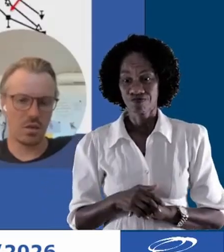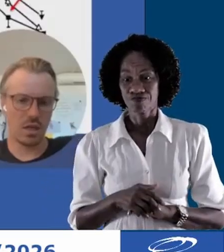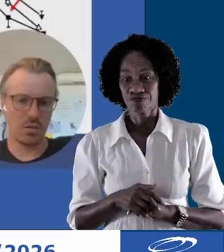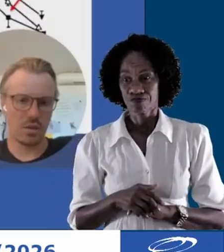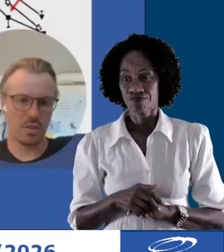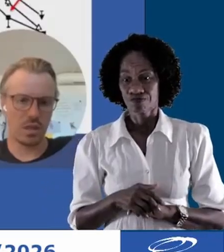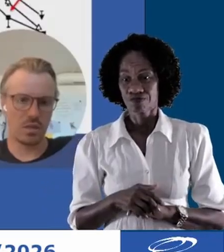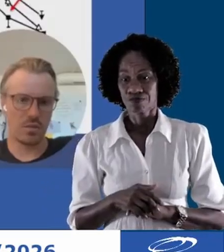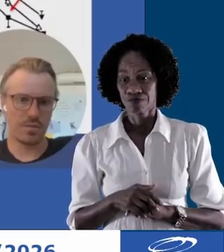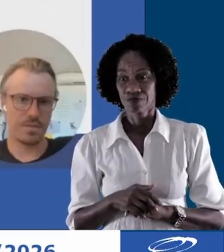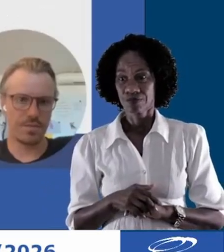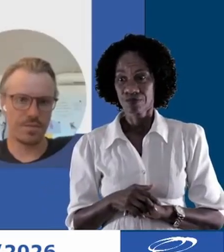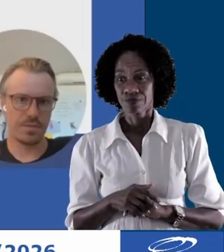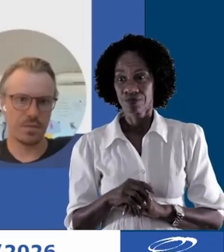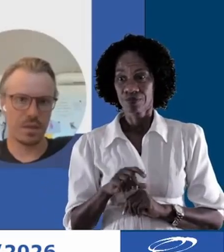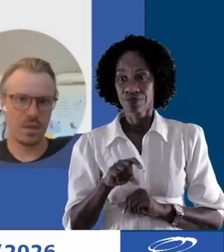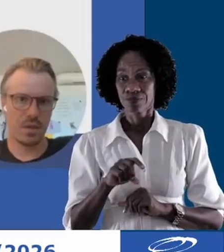the glycopeptides.